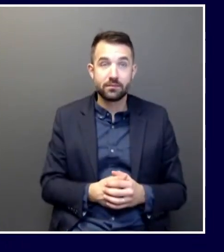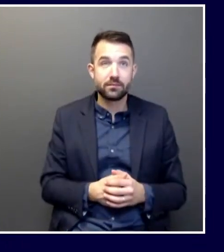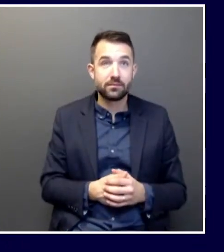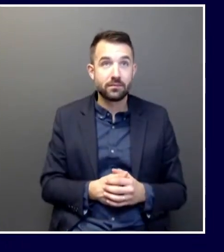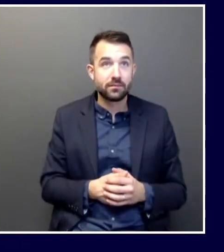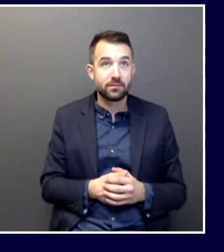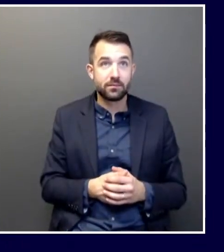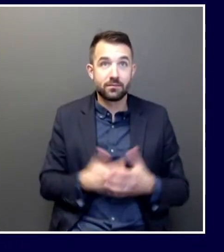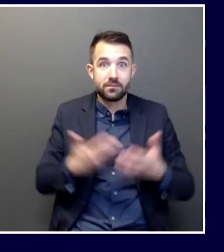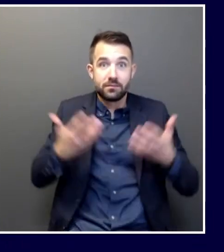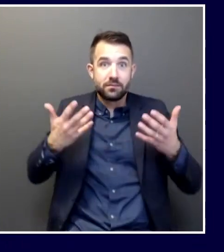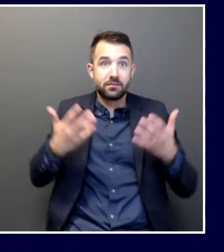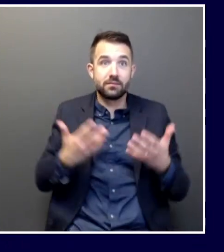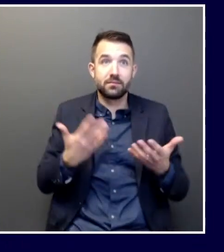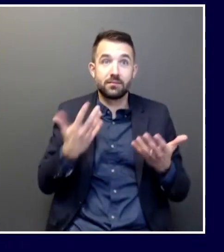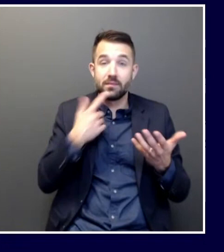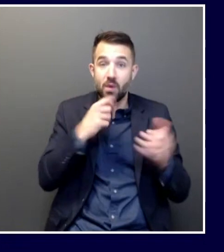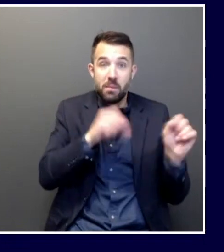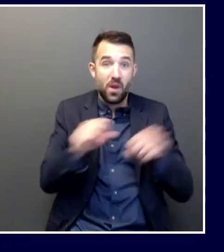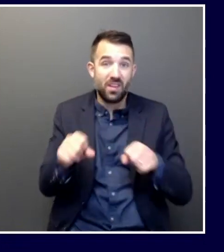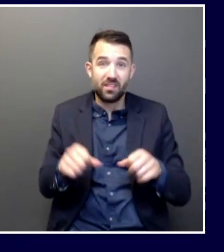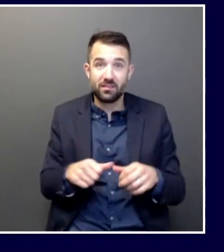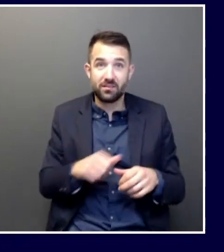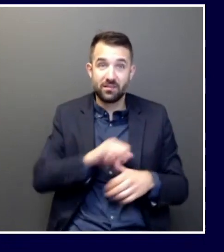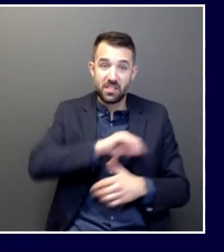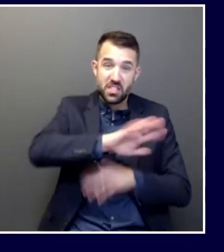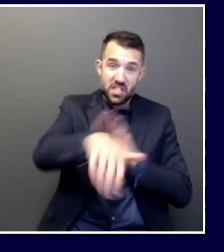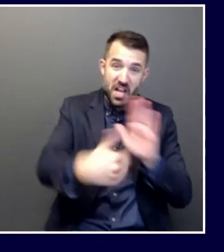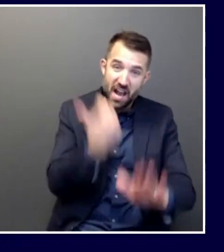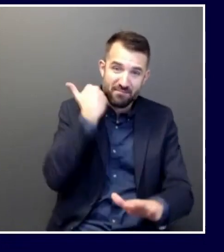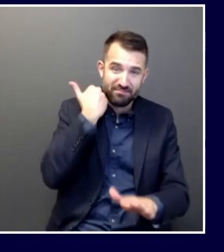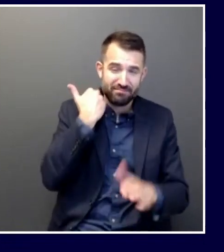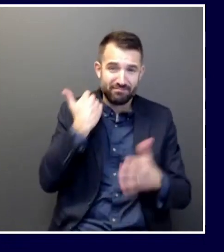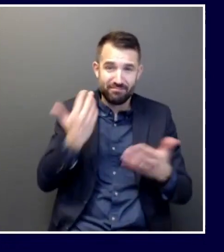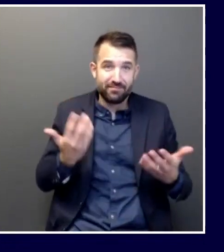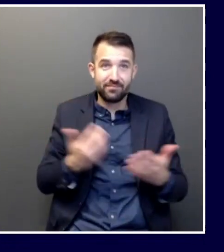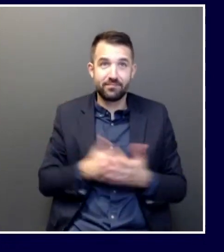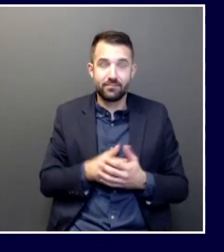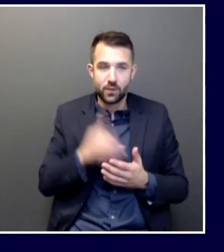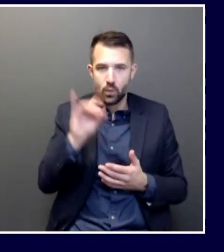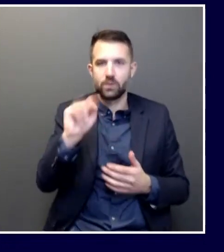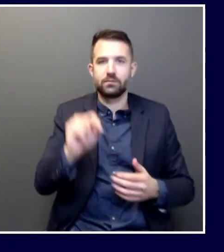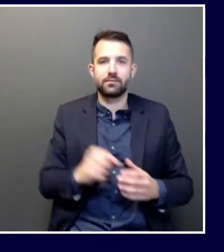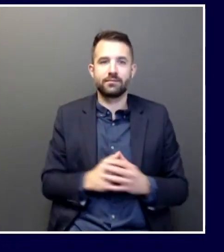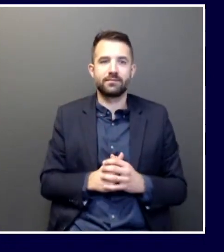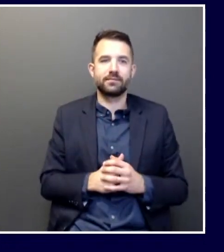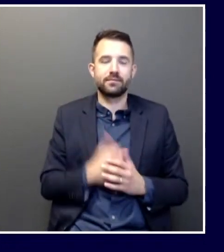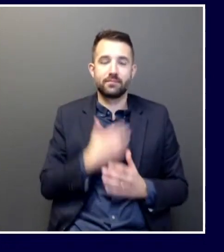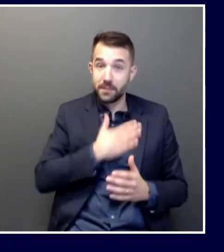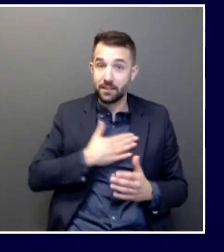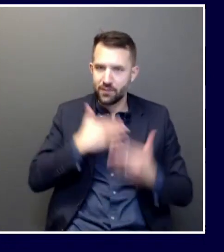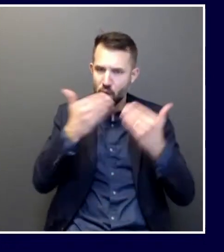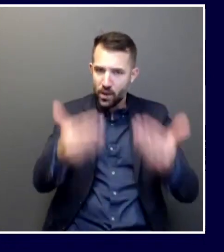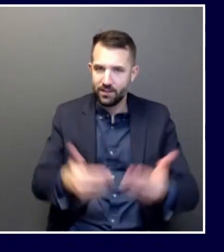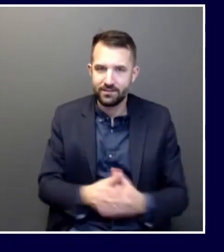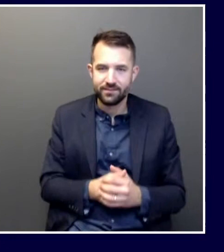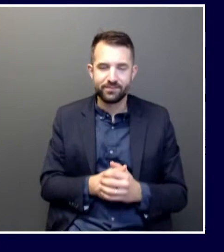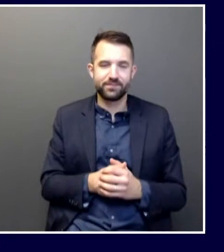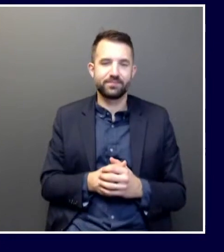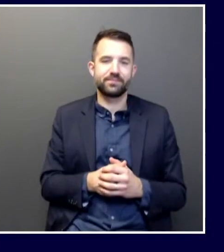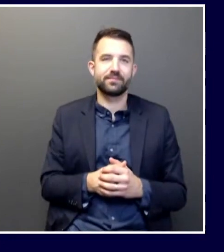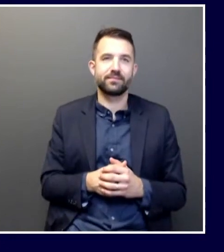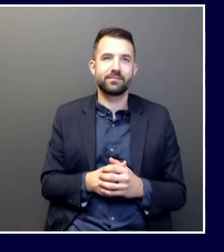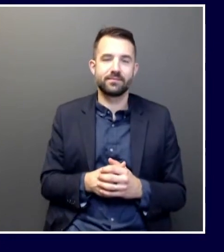is the right way to go. So Halloween should be a good time this year. Thank you. Yep. Let me